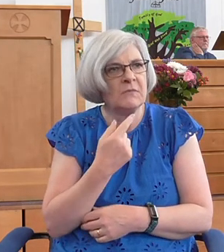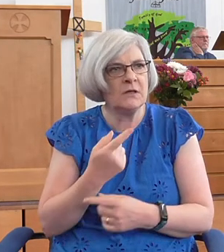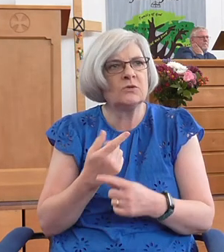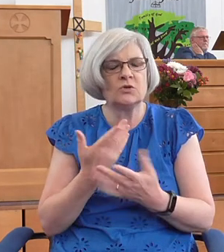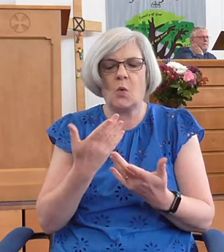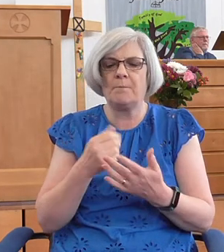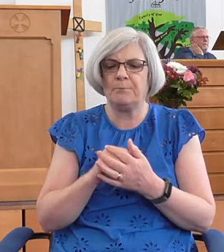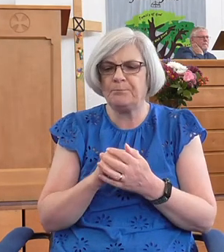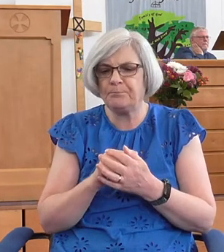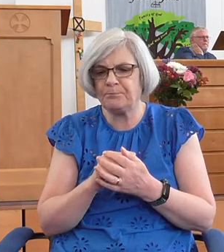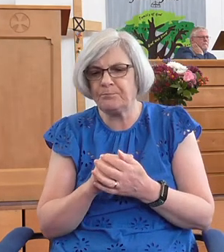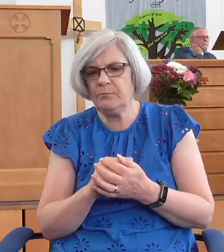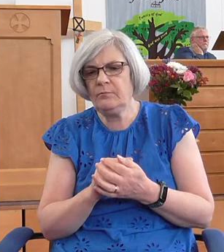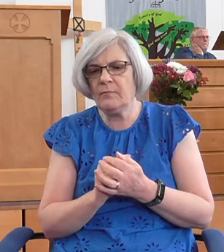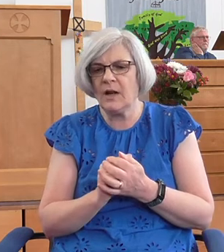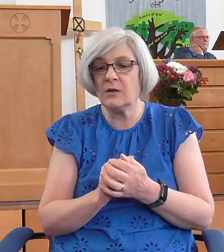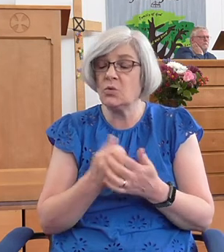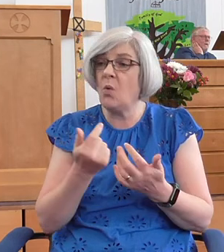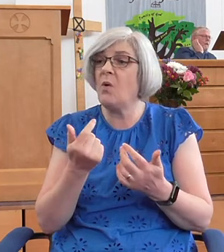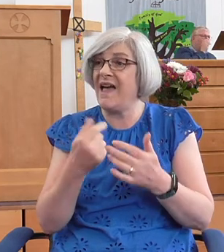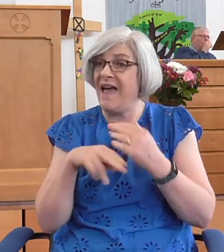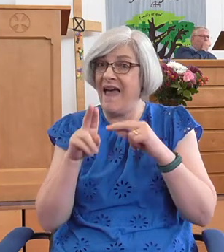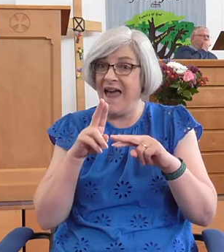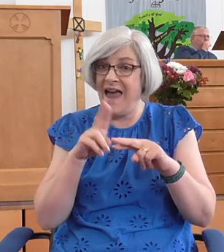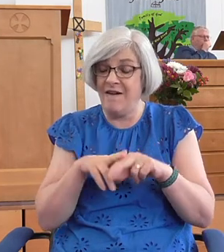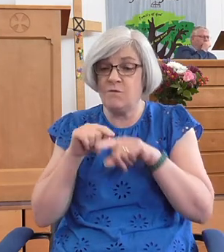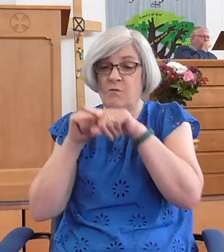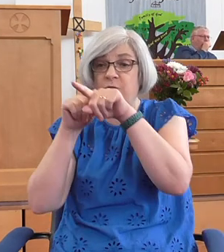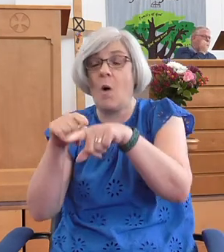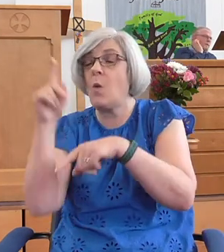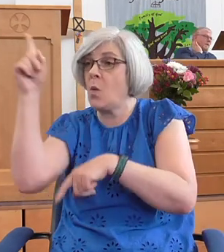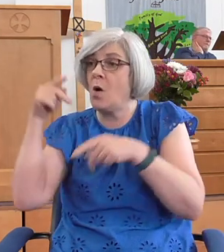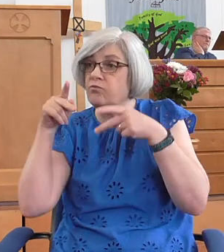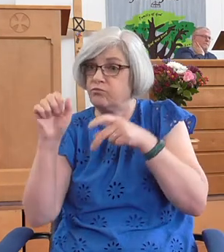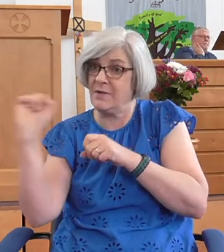to be blessed, but there is a blessing in following God's ways.